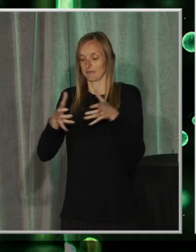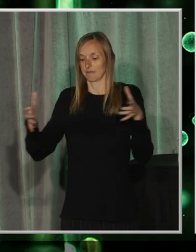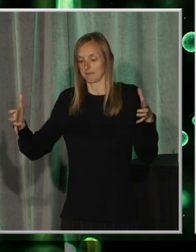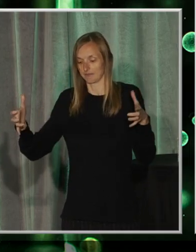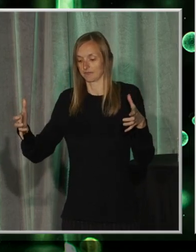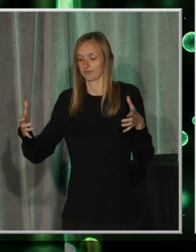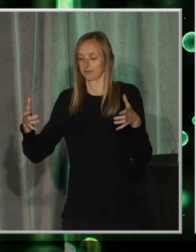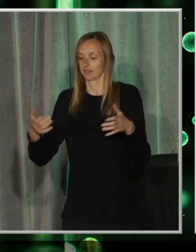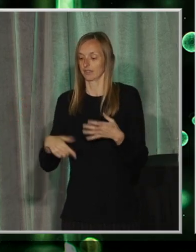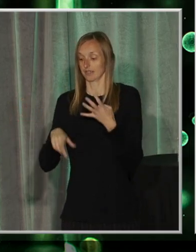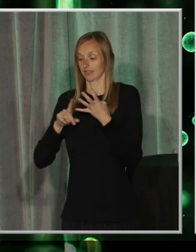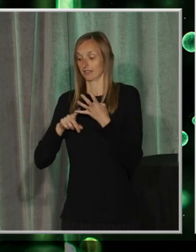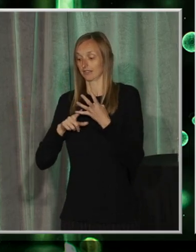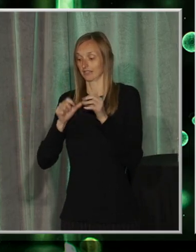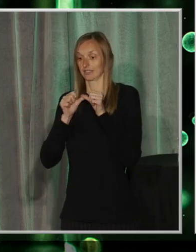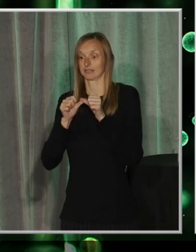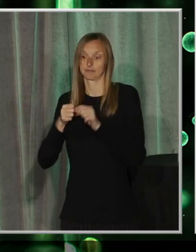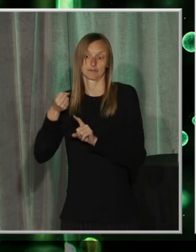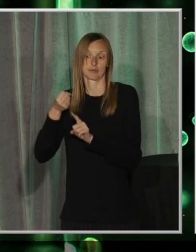and impact.